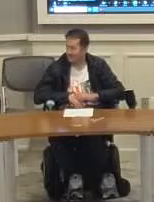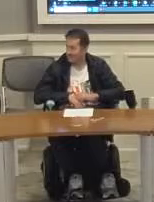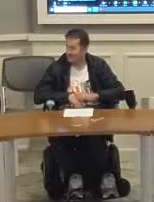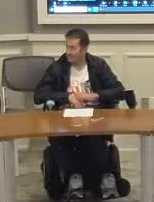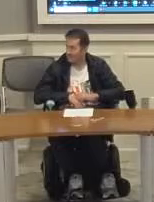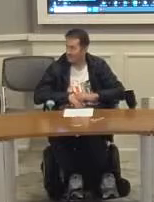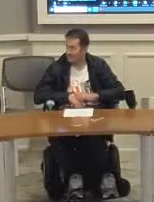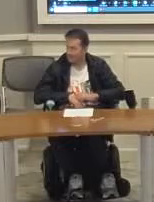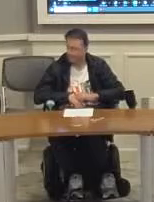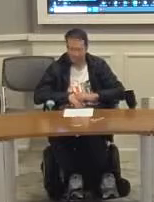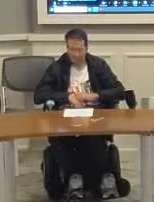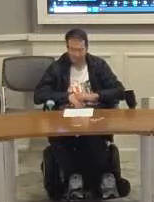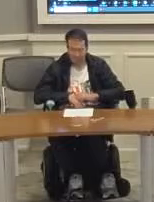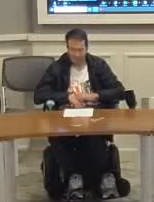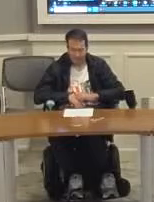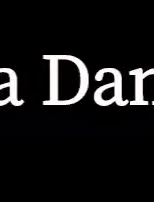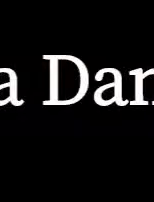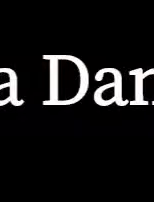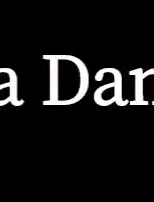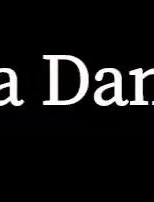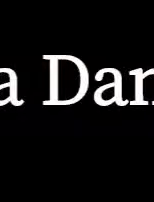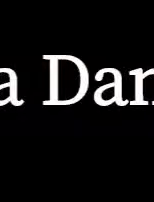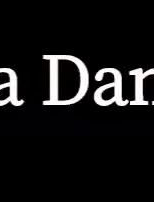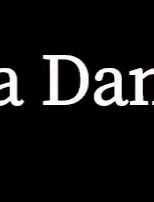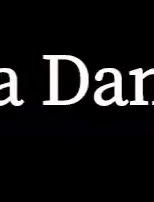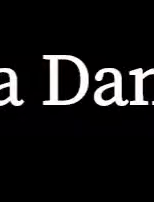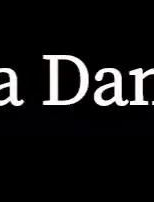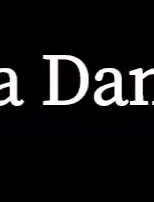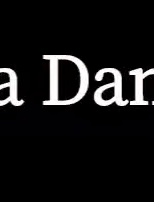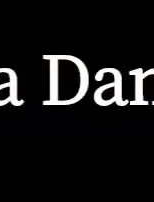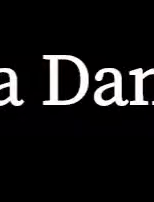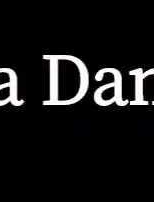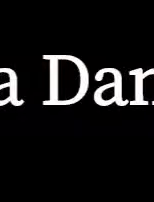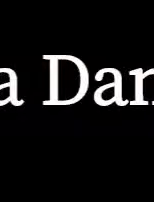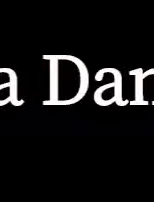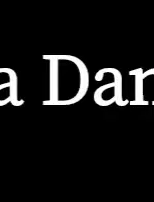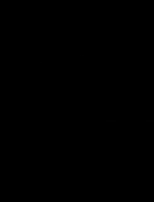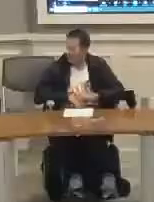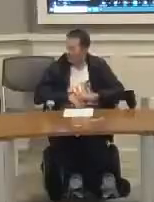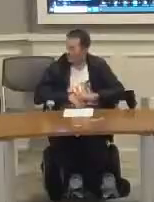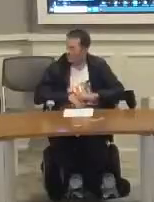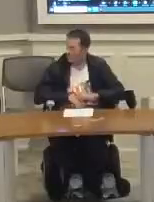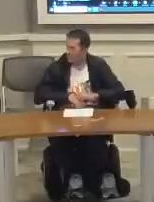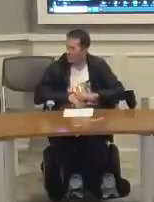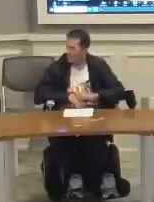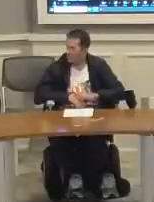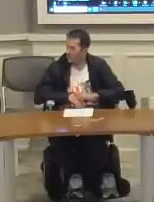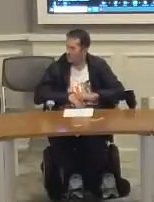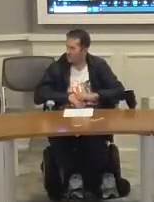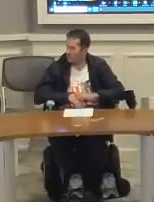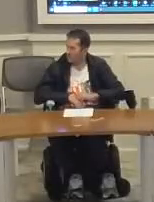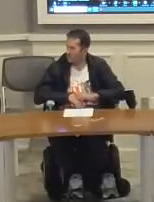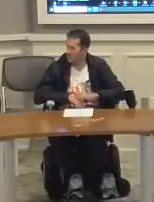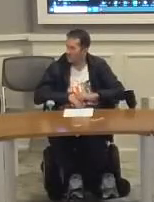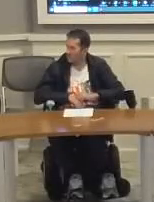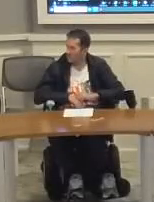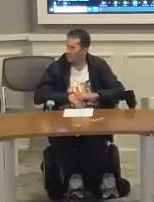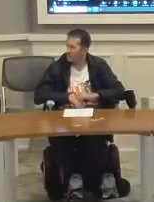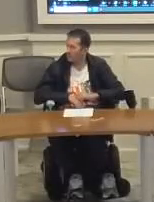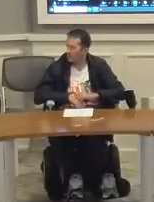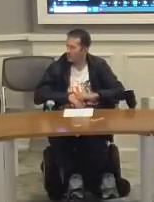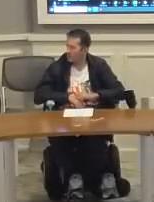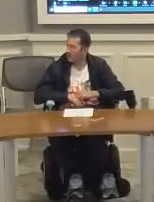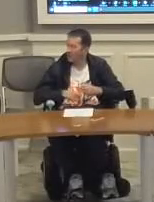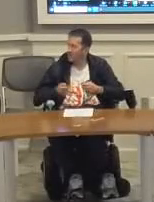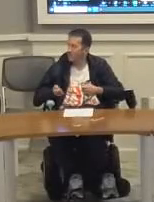Anybody have anything else? I have one other Any thing. sort of follow-on plan for next steps,